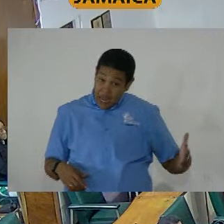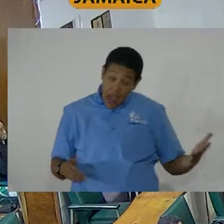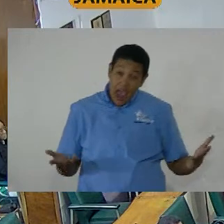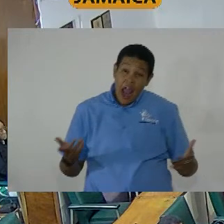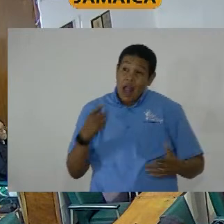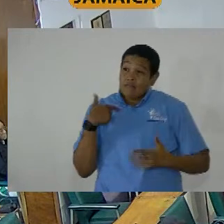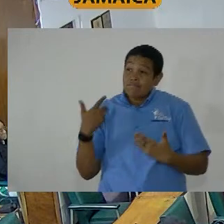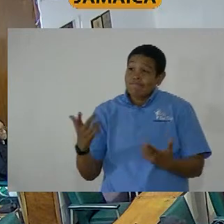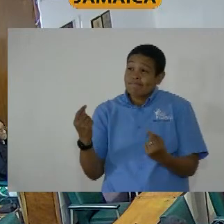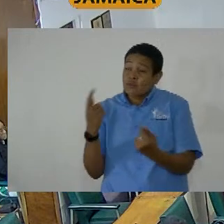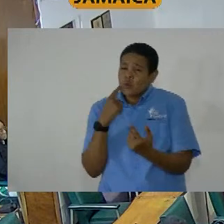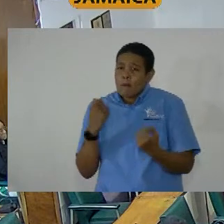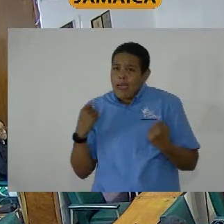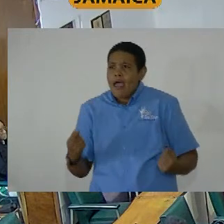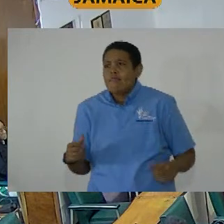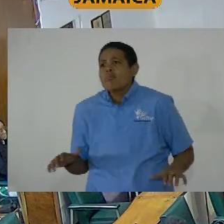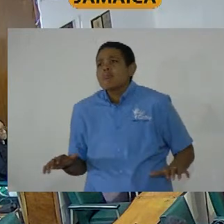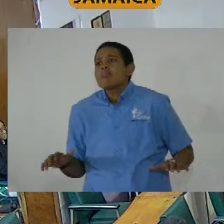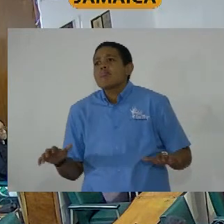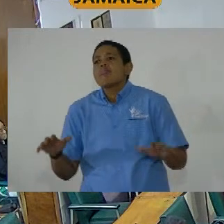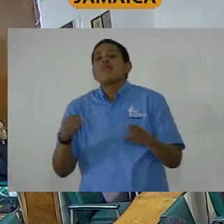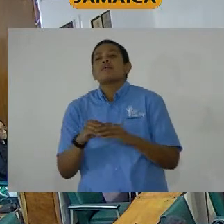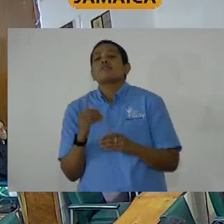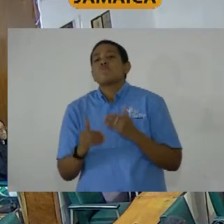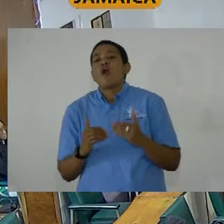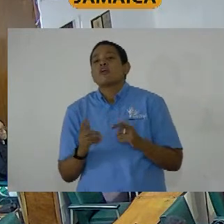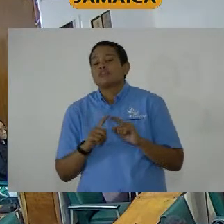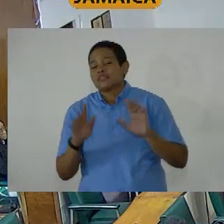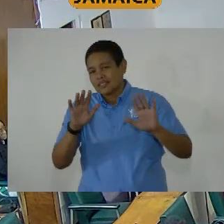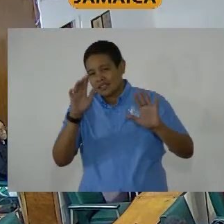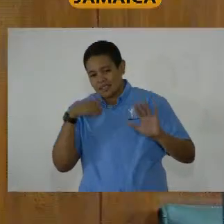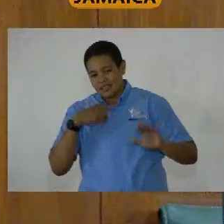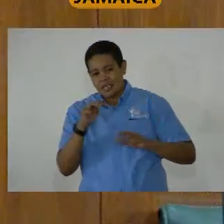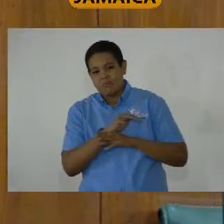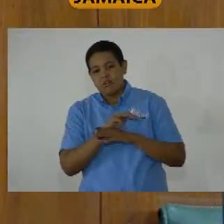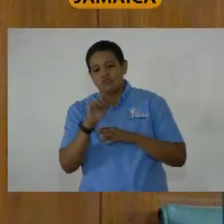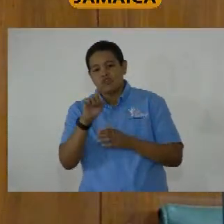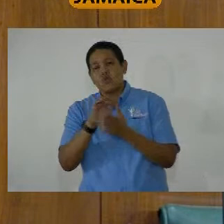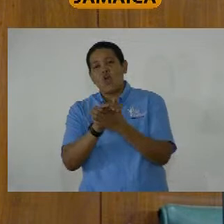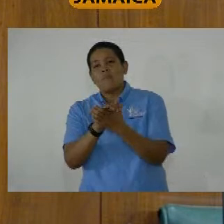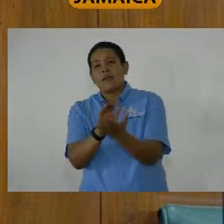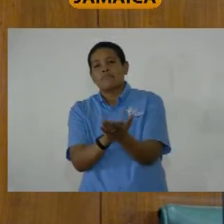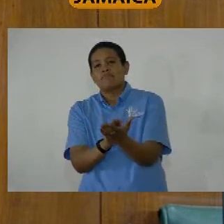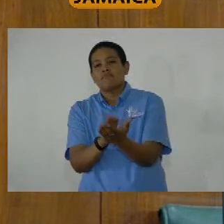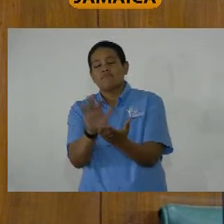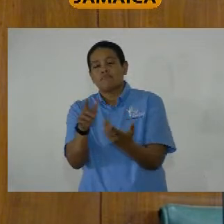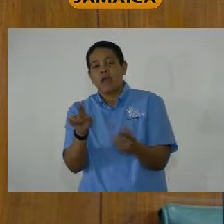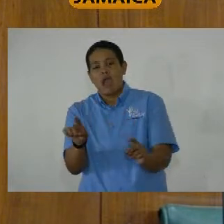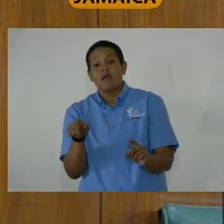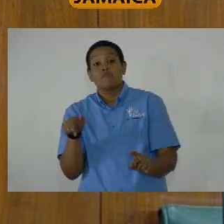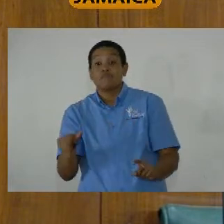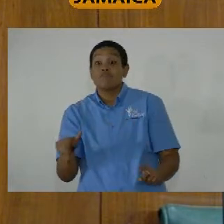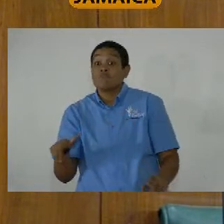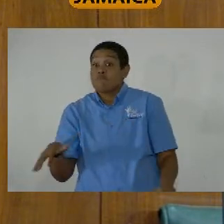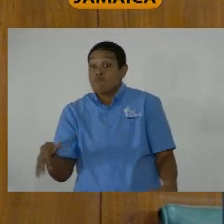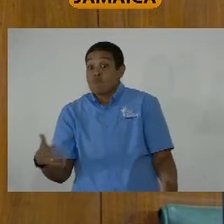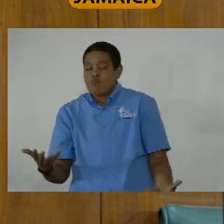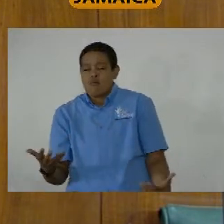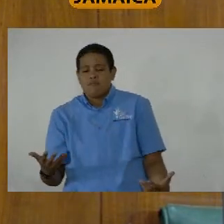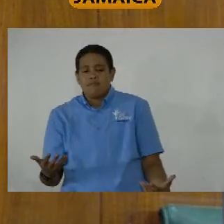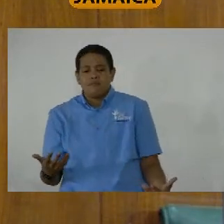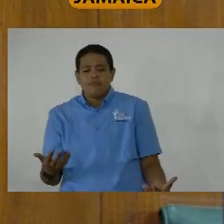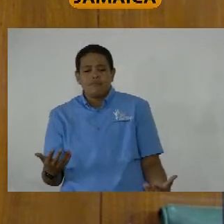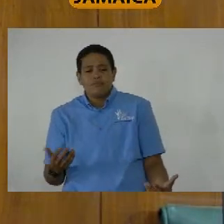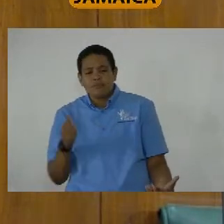have done some heavy lifting in the process, but the ministry is to be commended. This has been, and